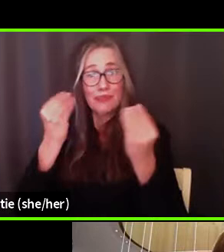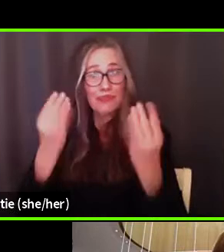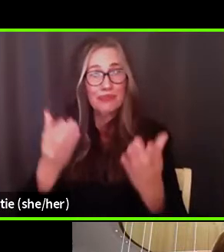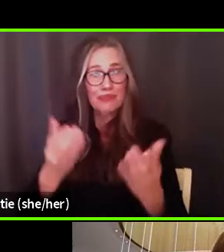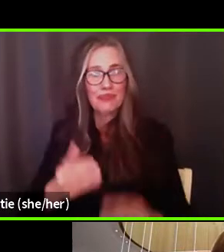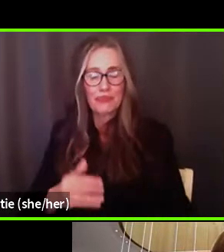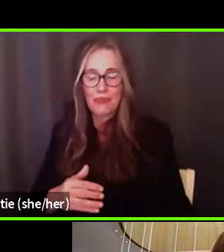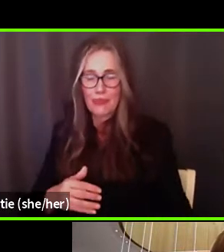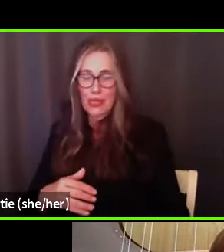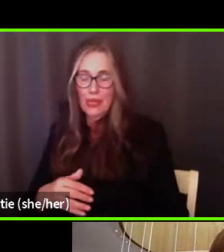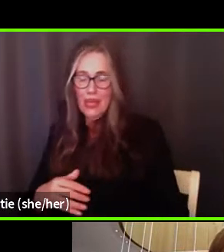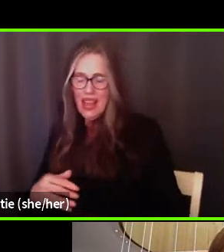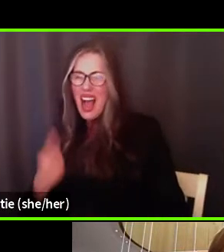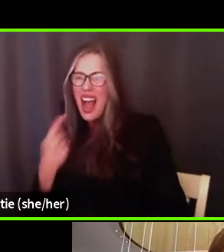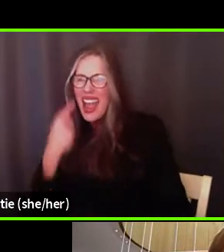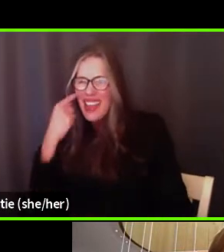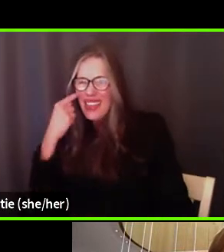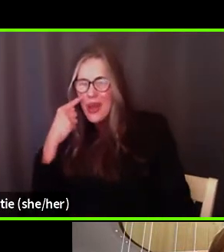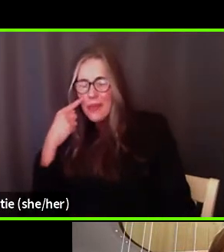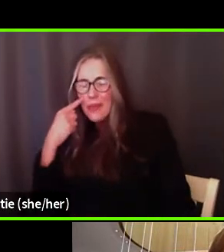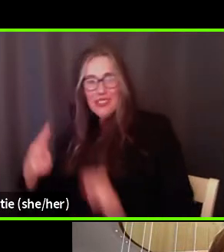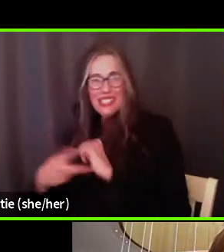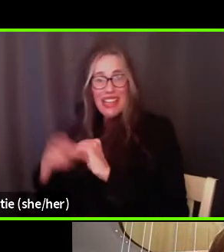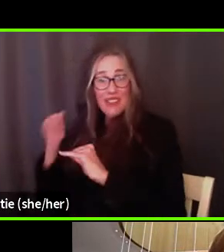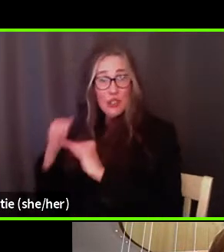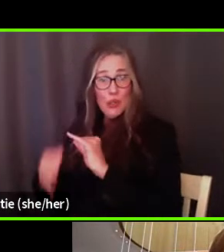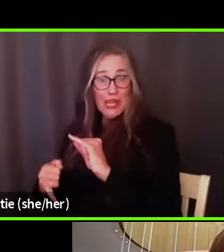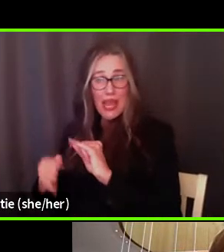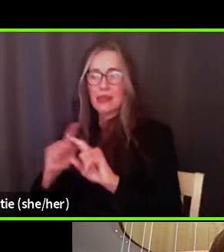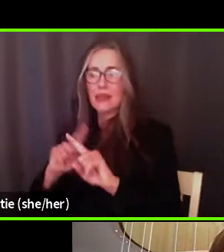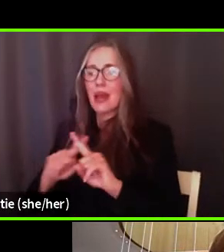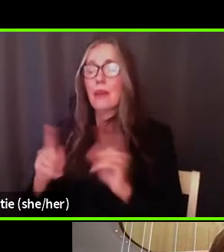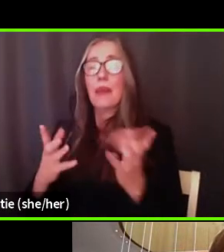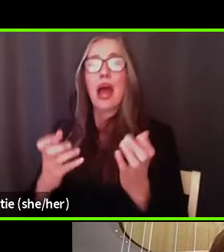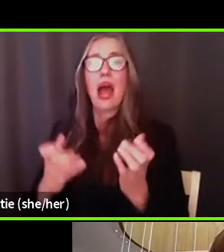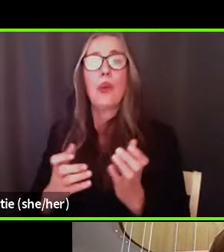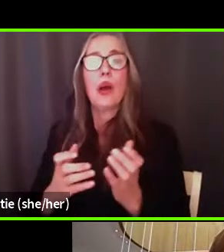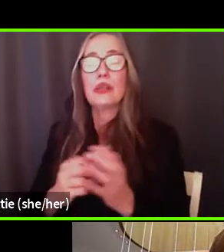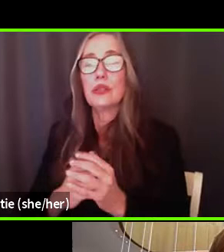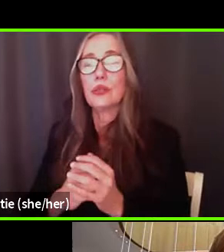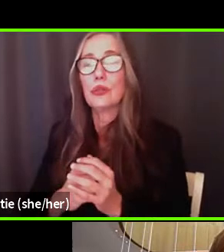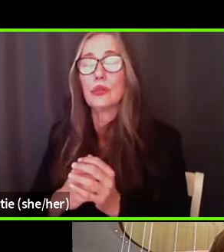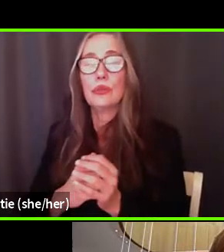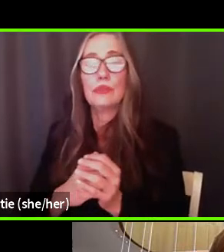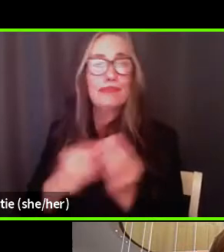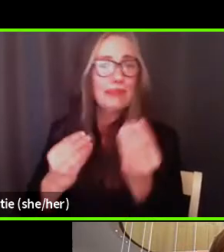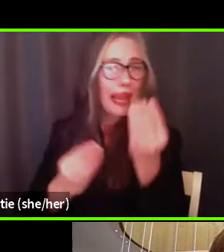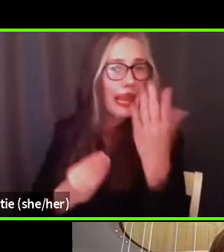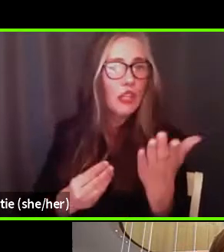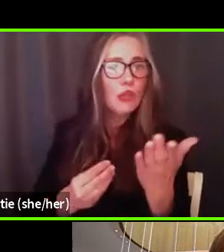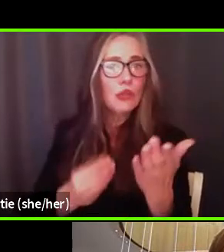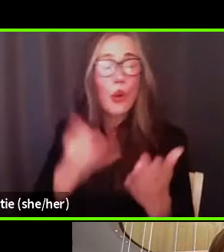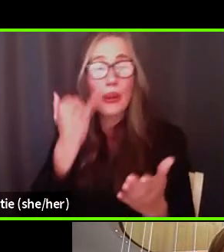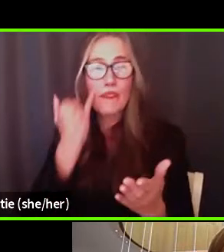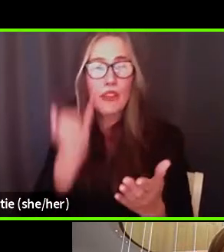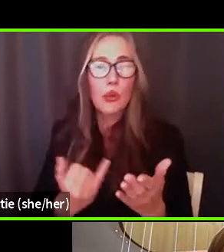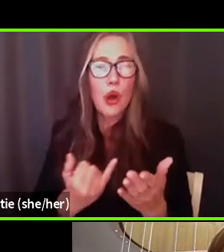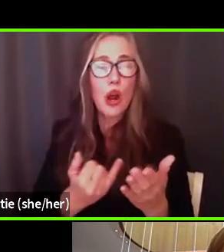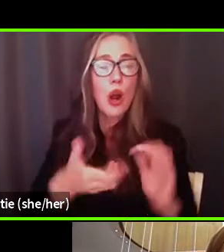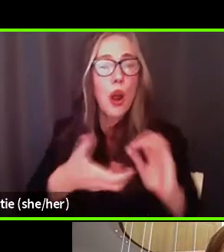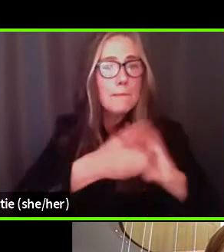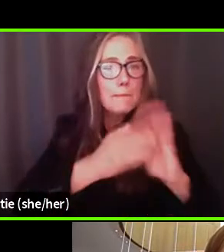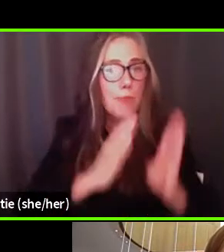important um asks that we have of everybody individuals community members and partner organizations